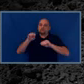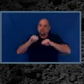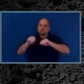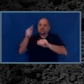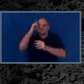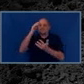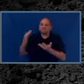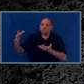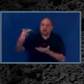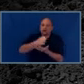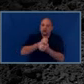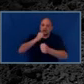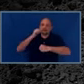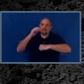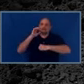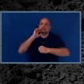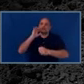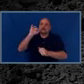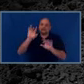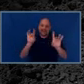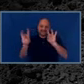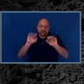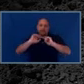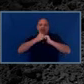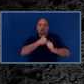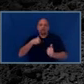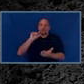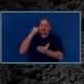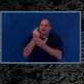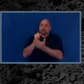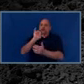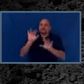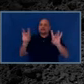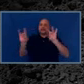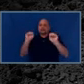we guarantee we got a good sample that can actually give us data?